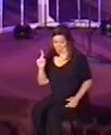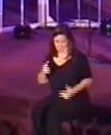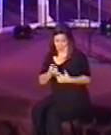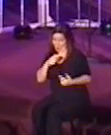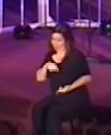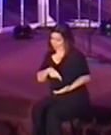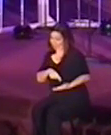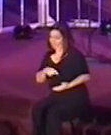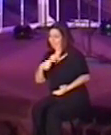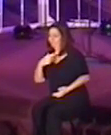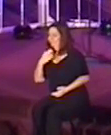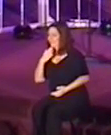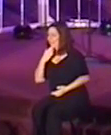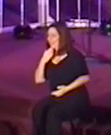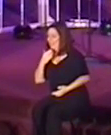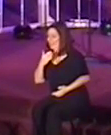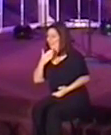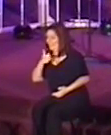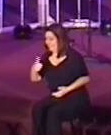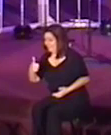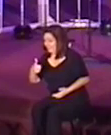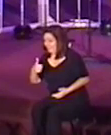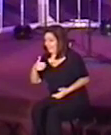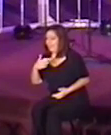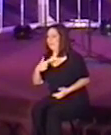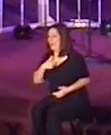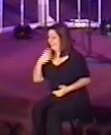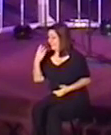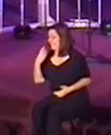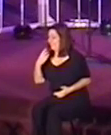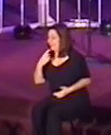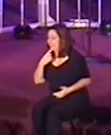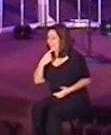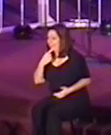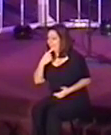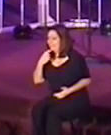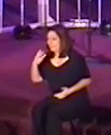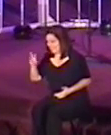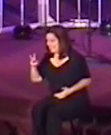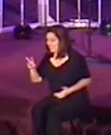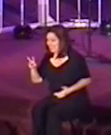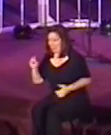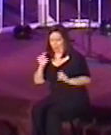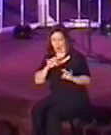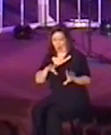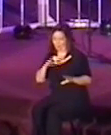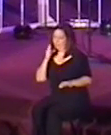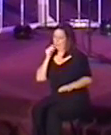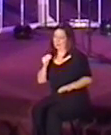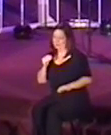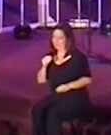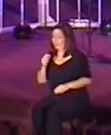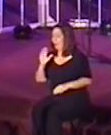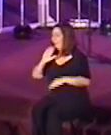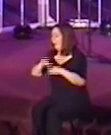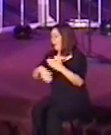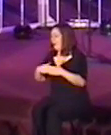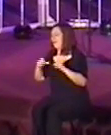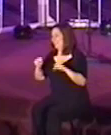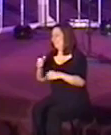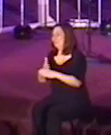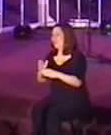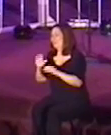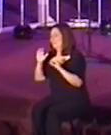from, 16-year-old. And it's terrible, absolutely terrible. We probably all could share some horrible work